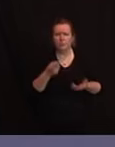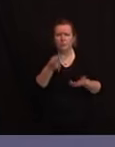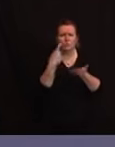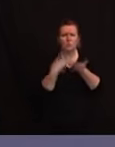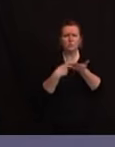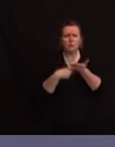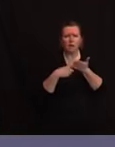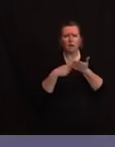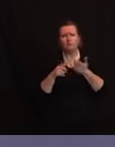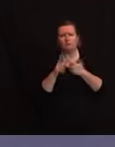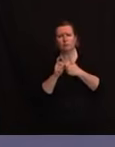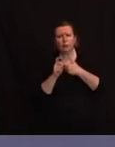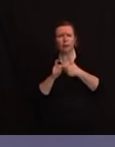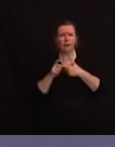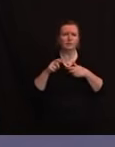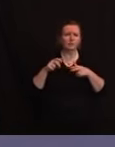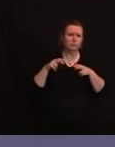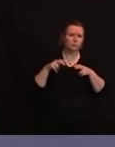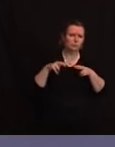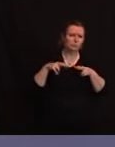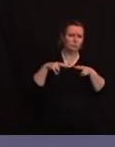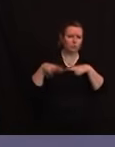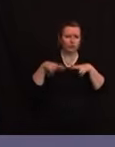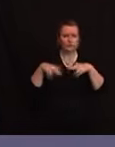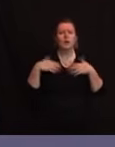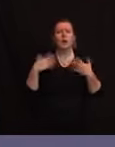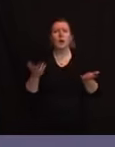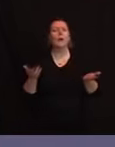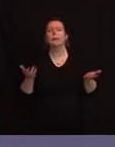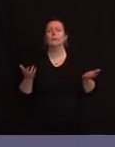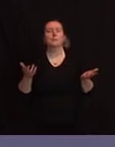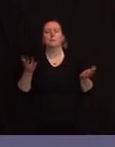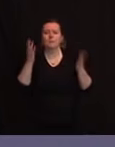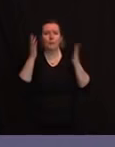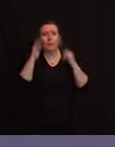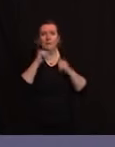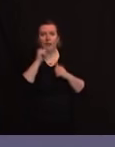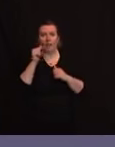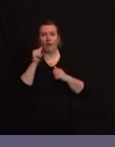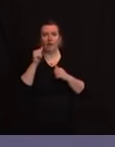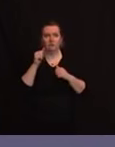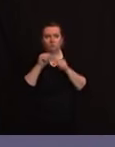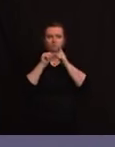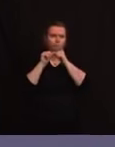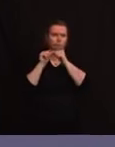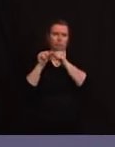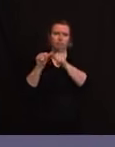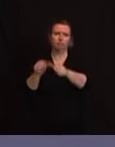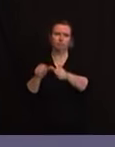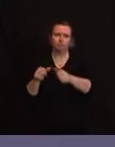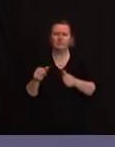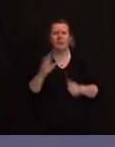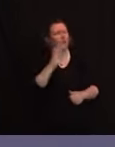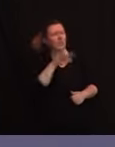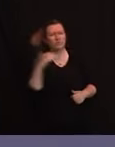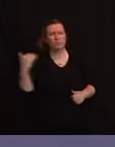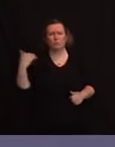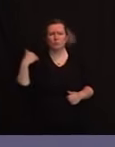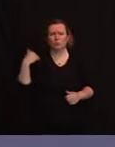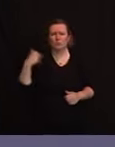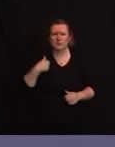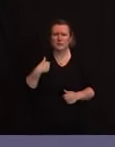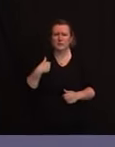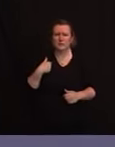God, this does not last forever here. We're talking about some period of time. As Pat Callahan reminds me, the combination of more people